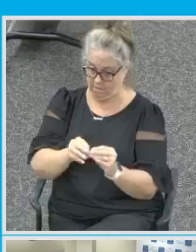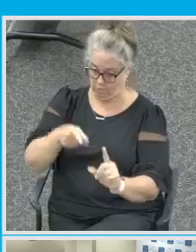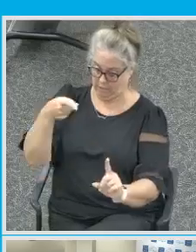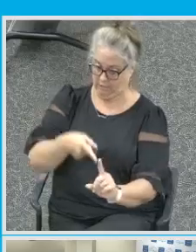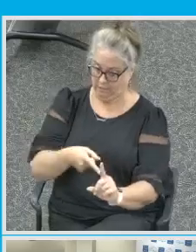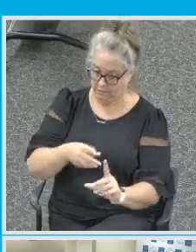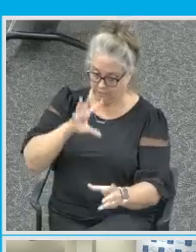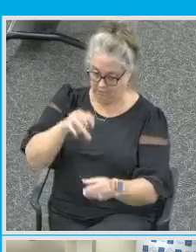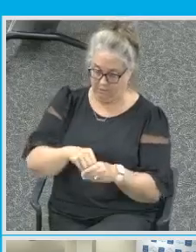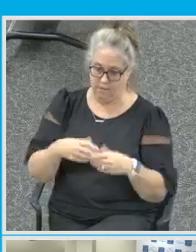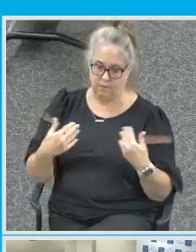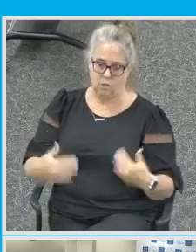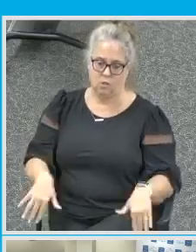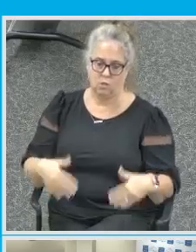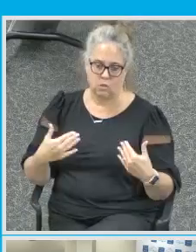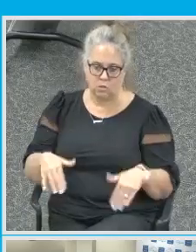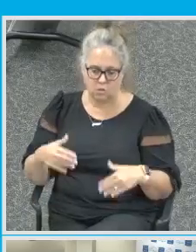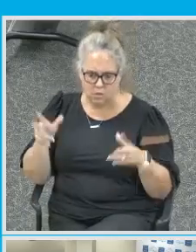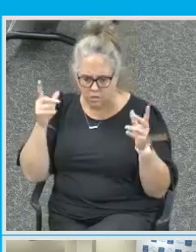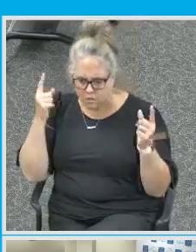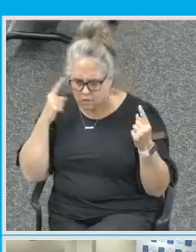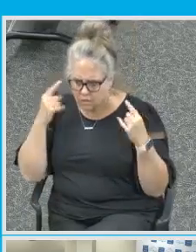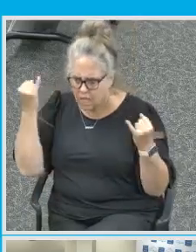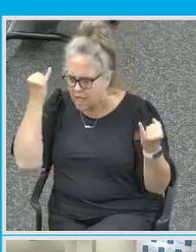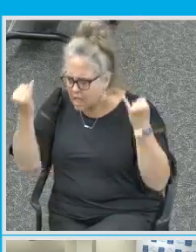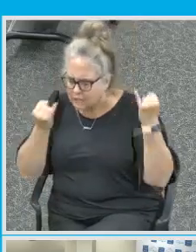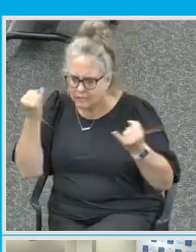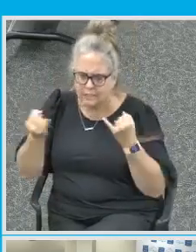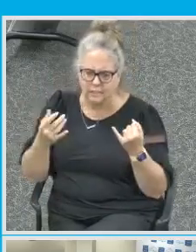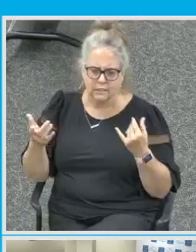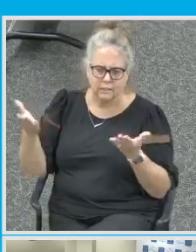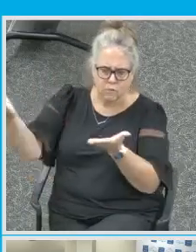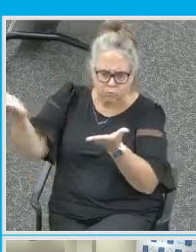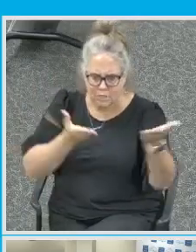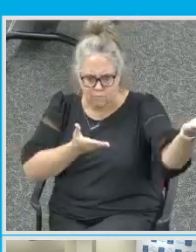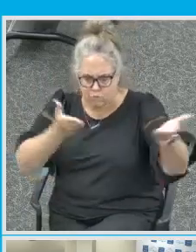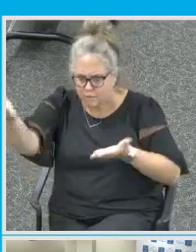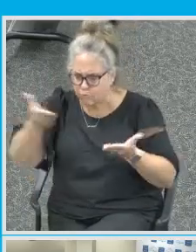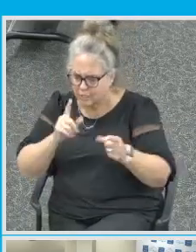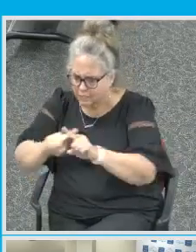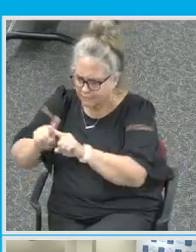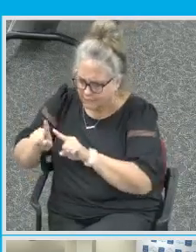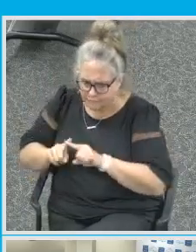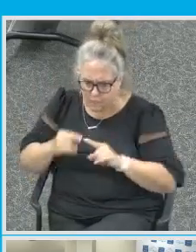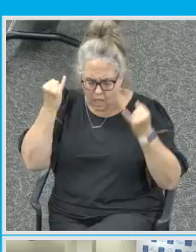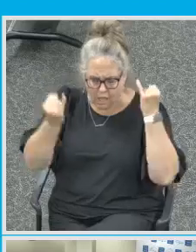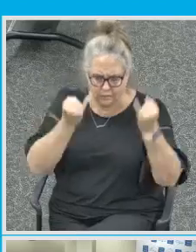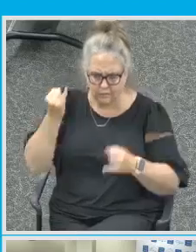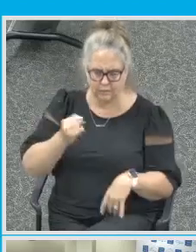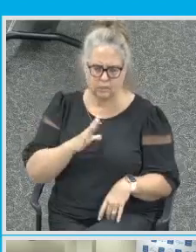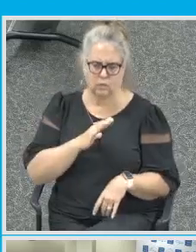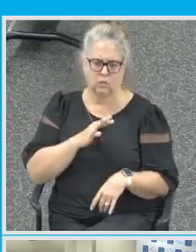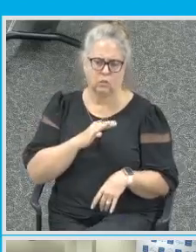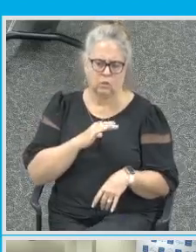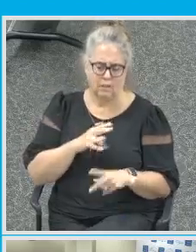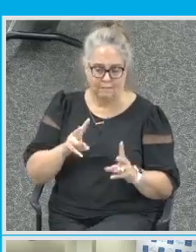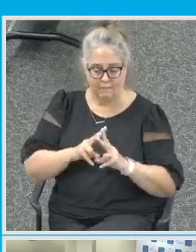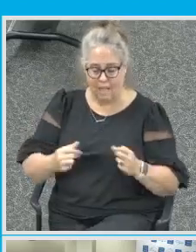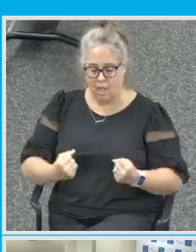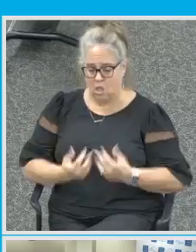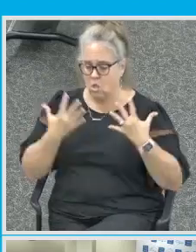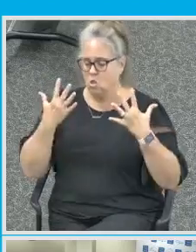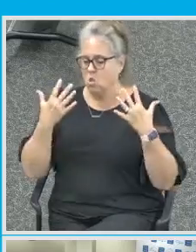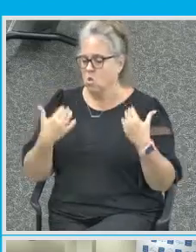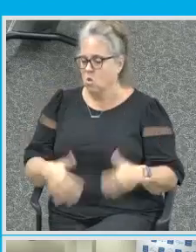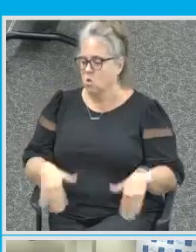ideas, hearing what other people are doing, did a couple of things. Number one, it's inspiring to be around people that have a like